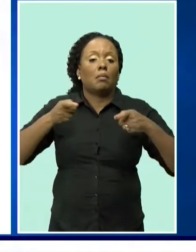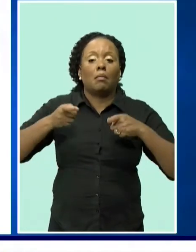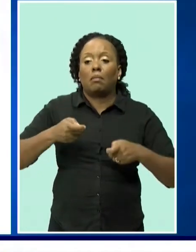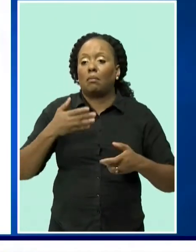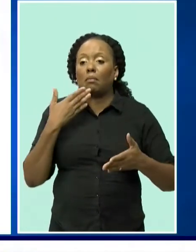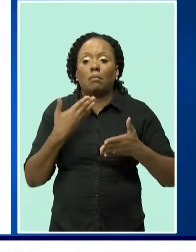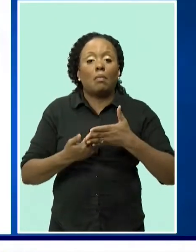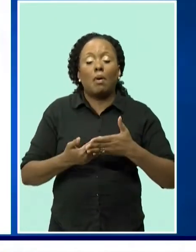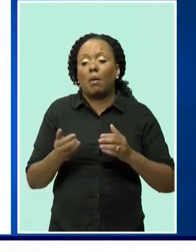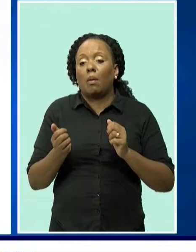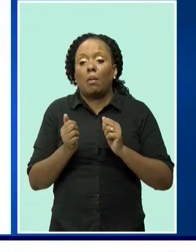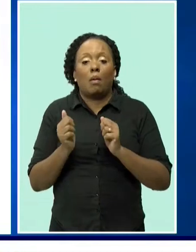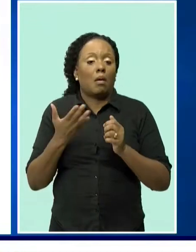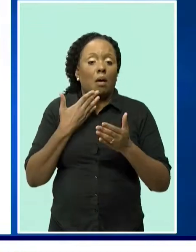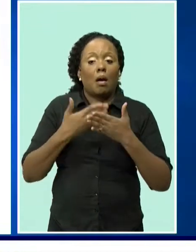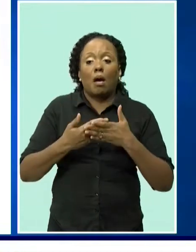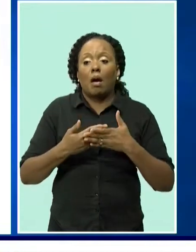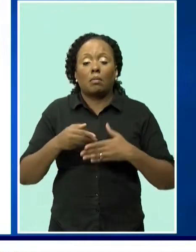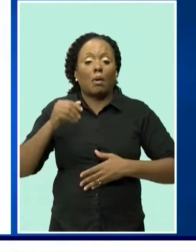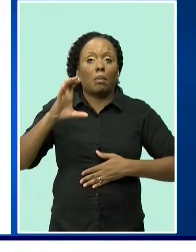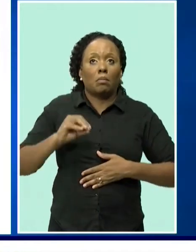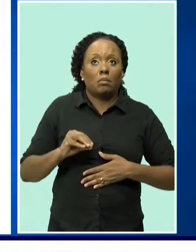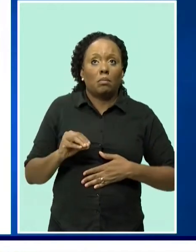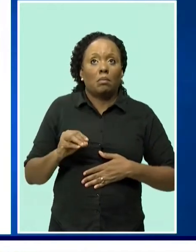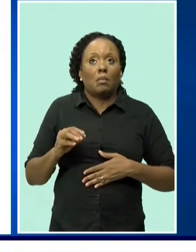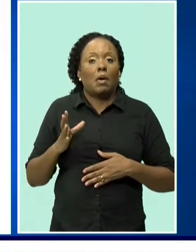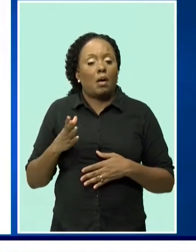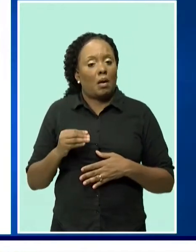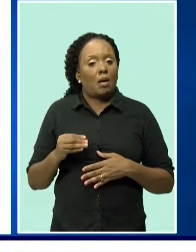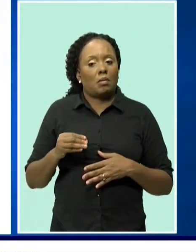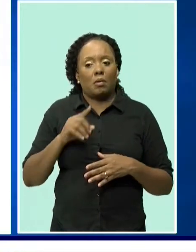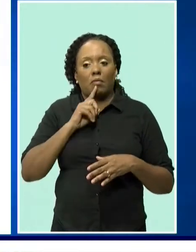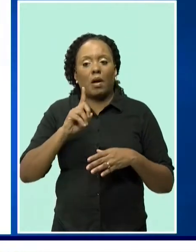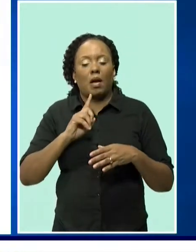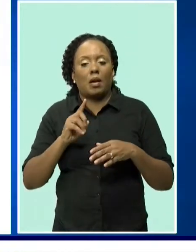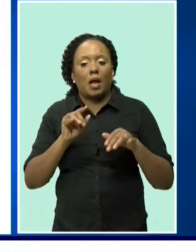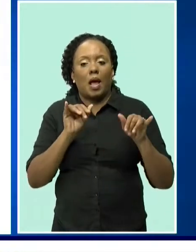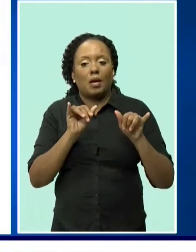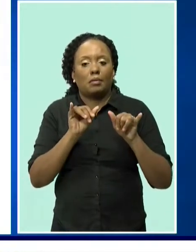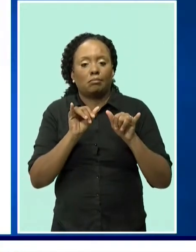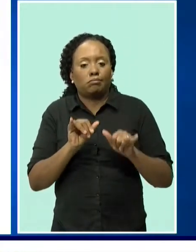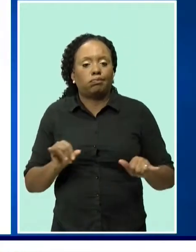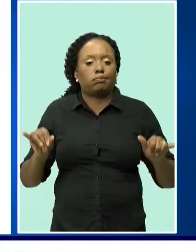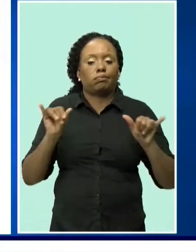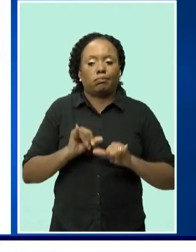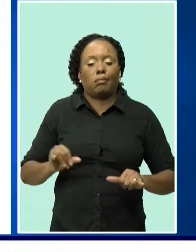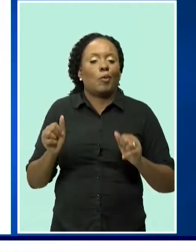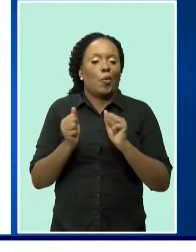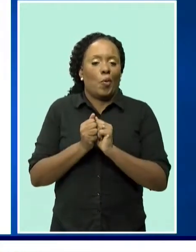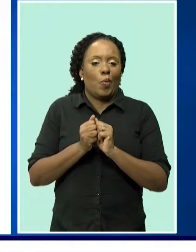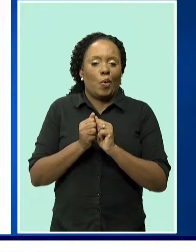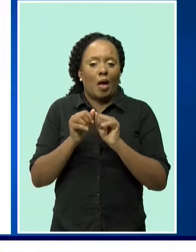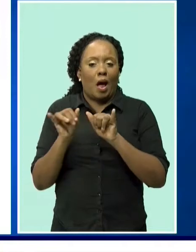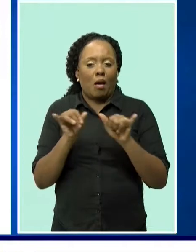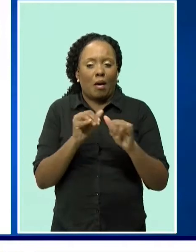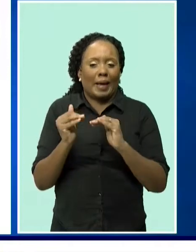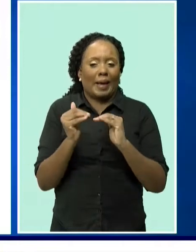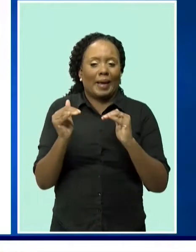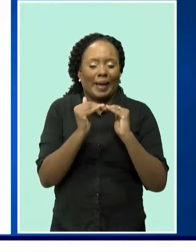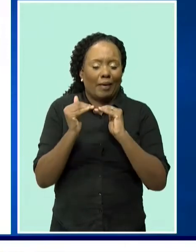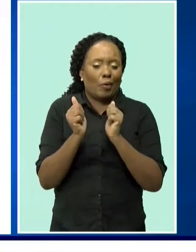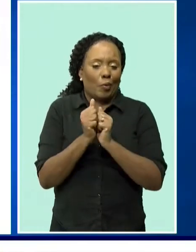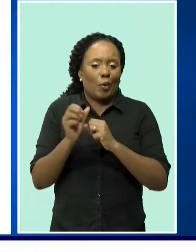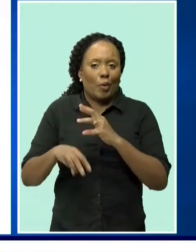with the best in the region and on some measures, the world. They can attest to being a true partner in government as it relates